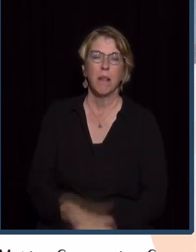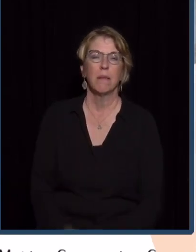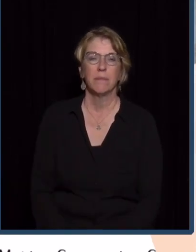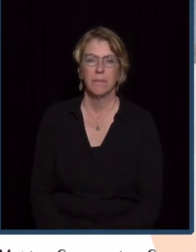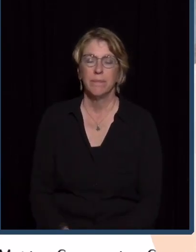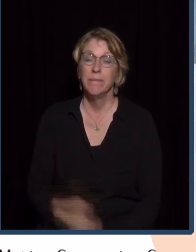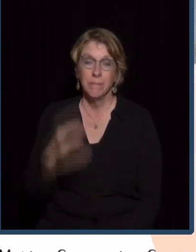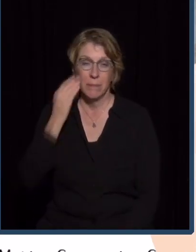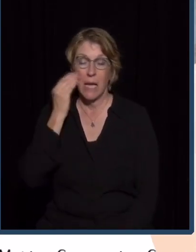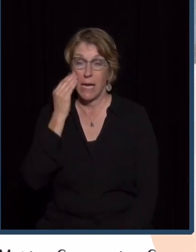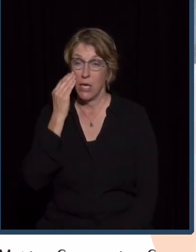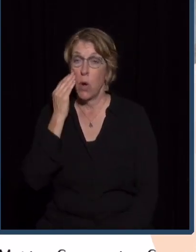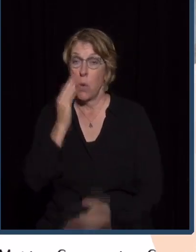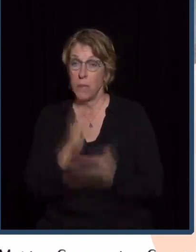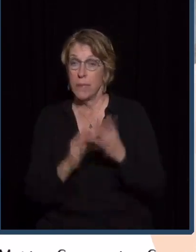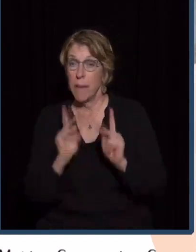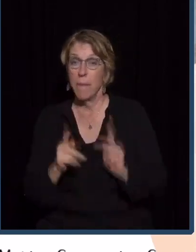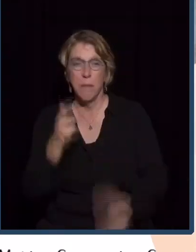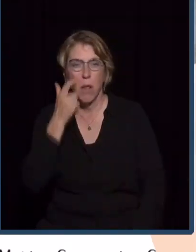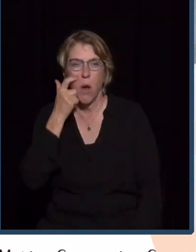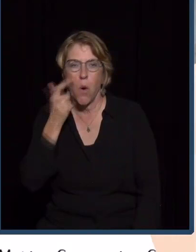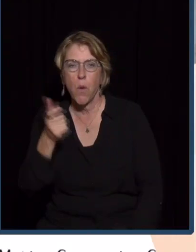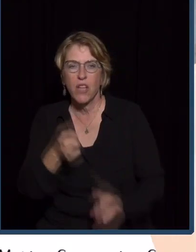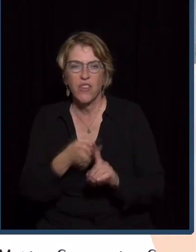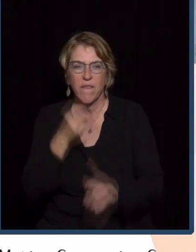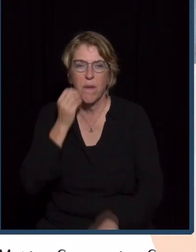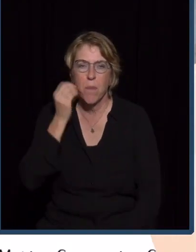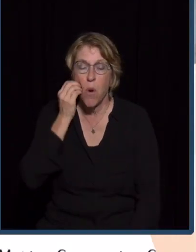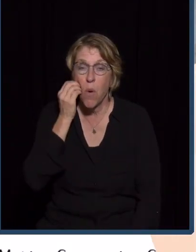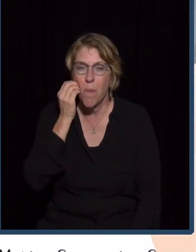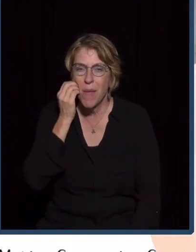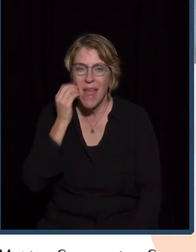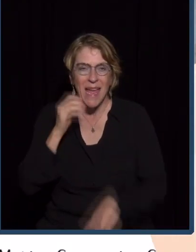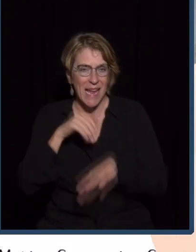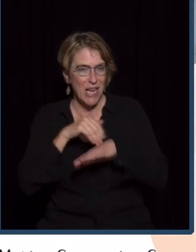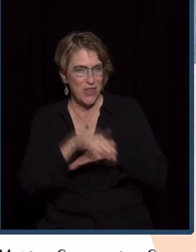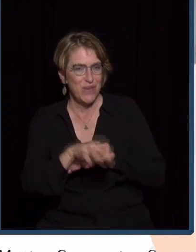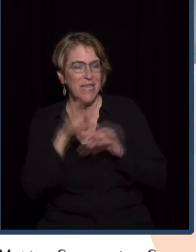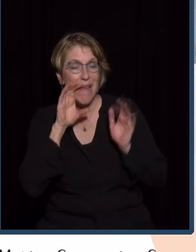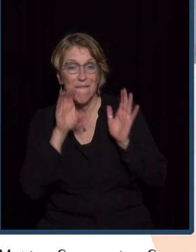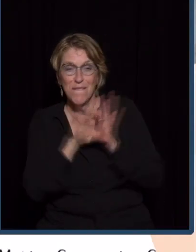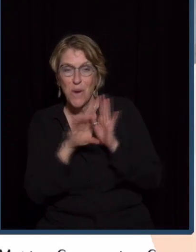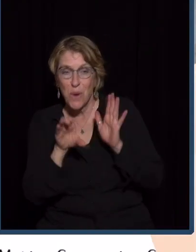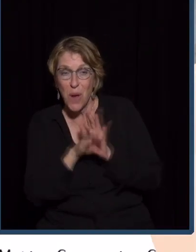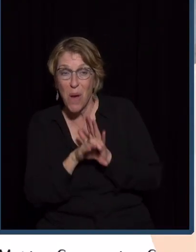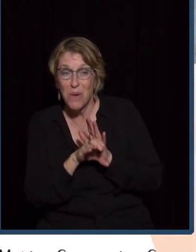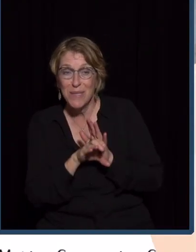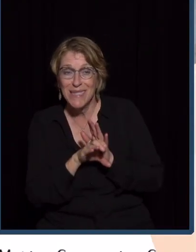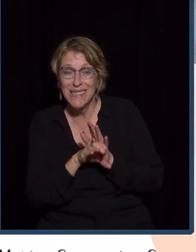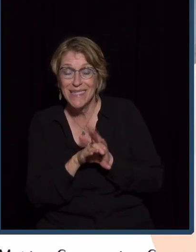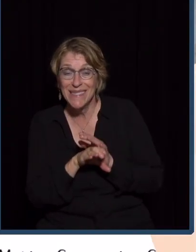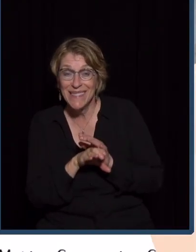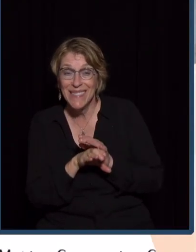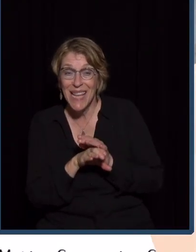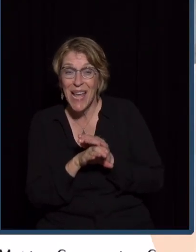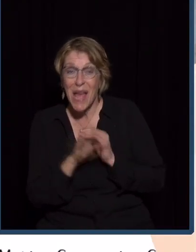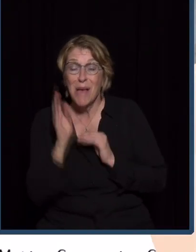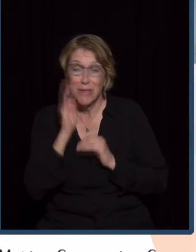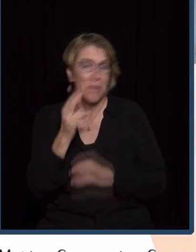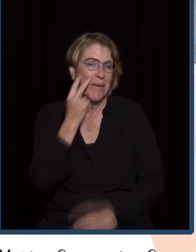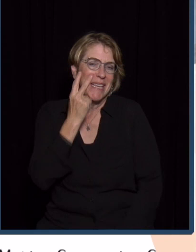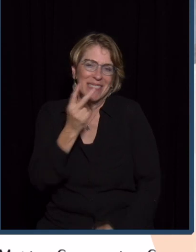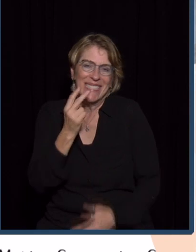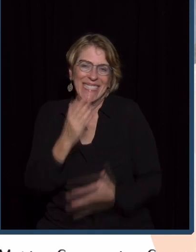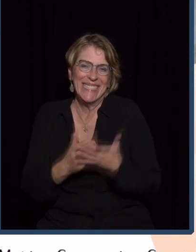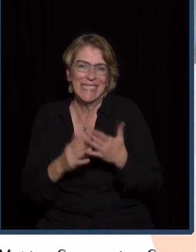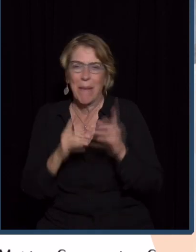of you are watching at home and you have sent in some of your photos tonight. So we are going to be taking a look at some of